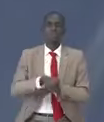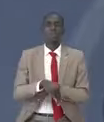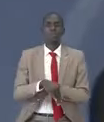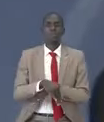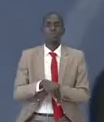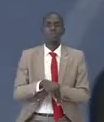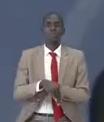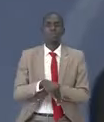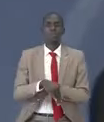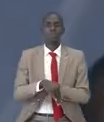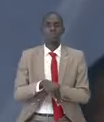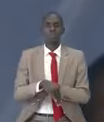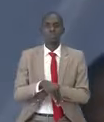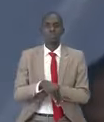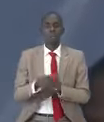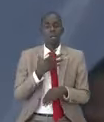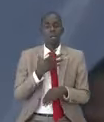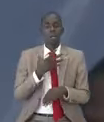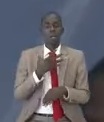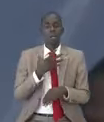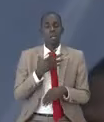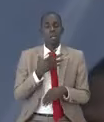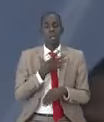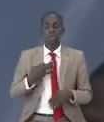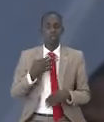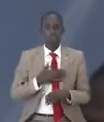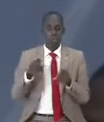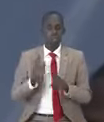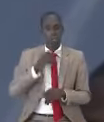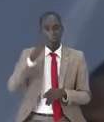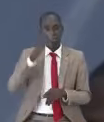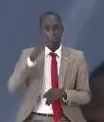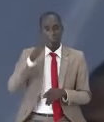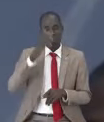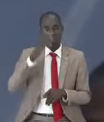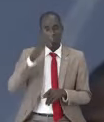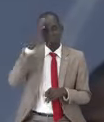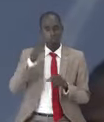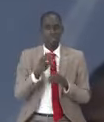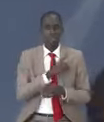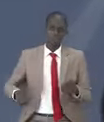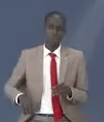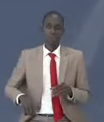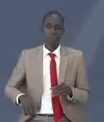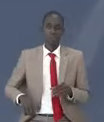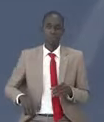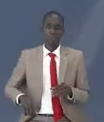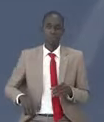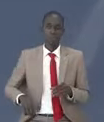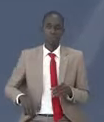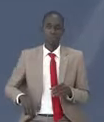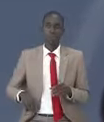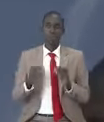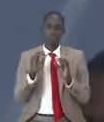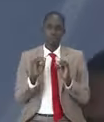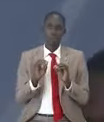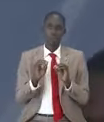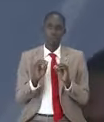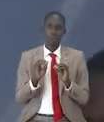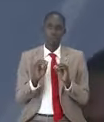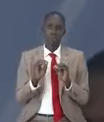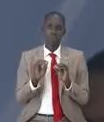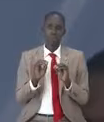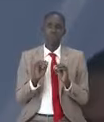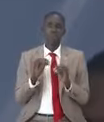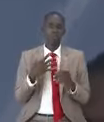And please, as our Father in the Lord says and goes on with us, whatever message he sleeps